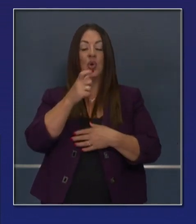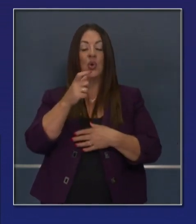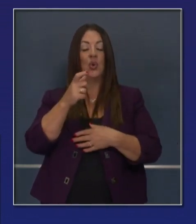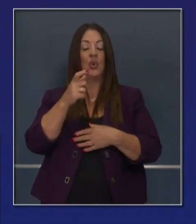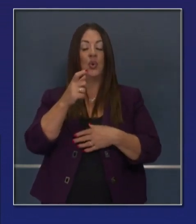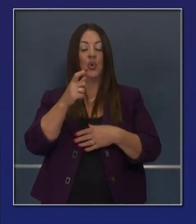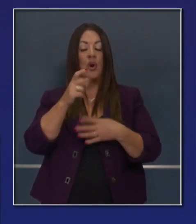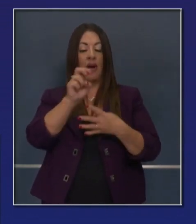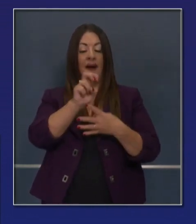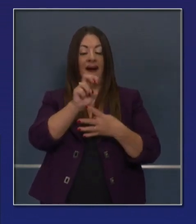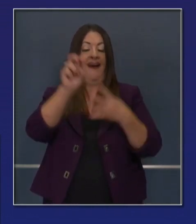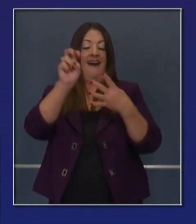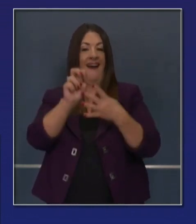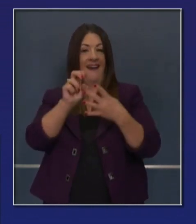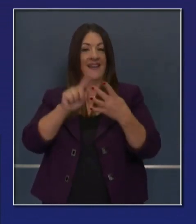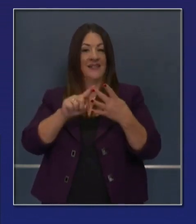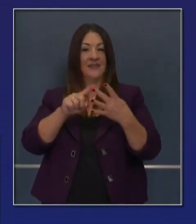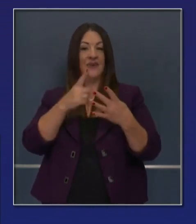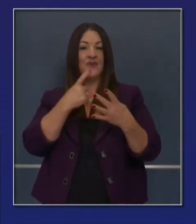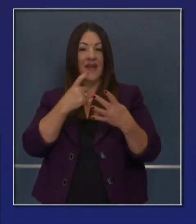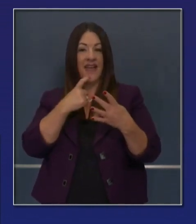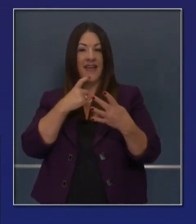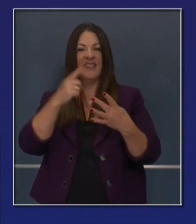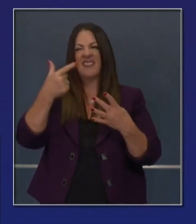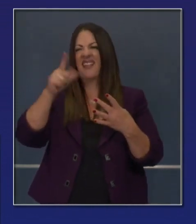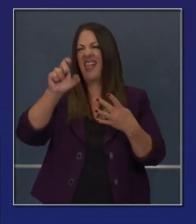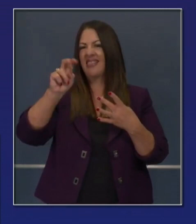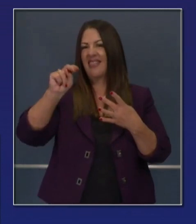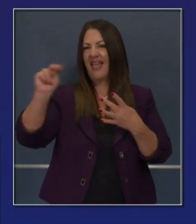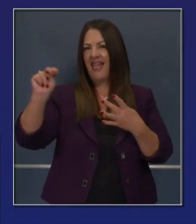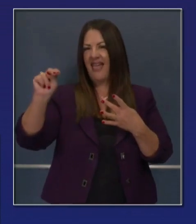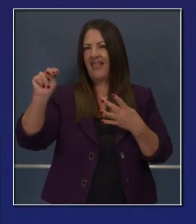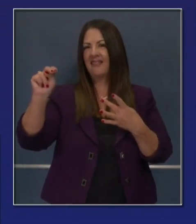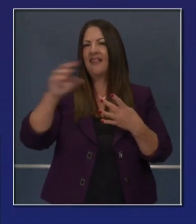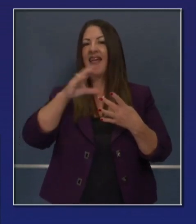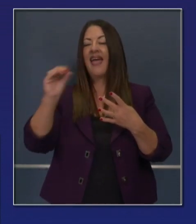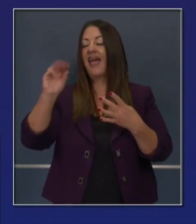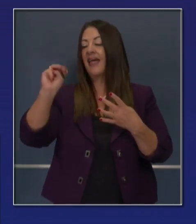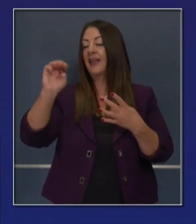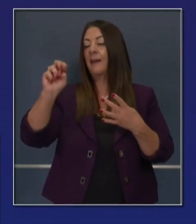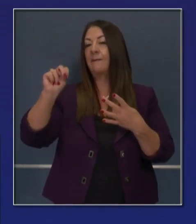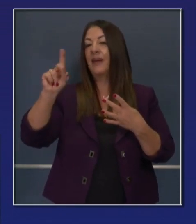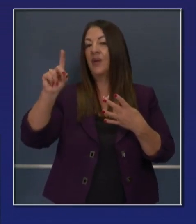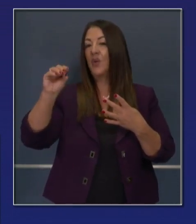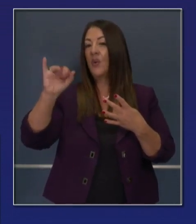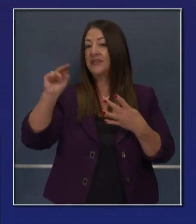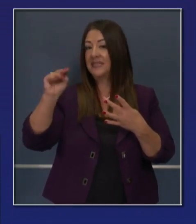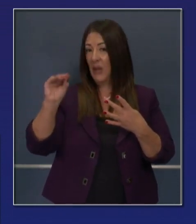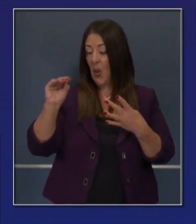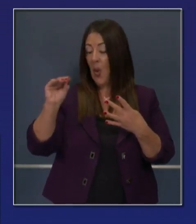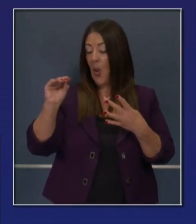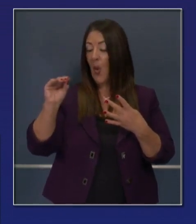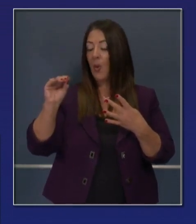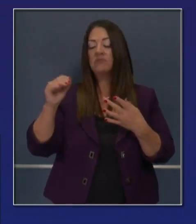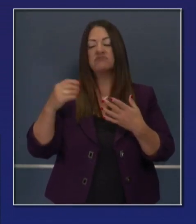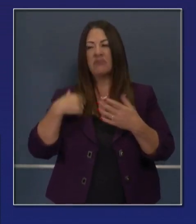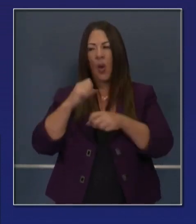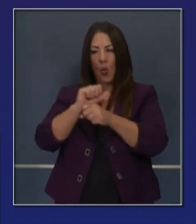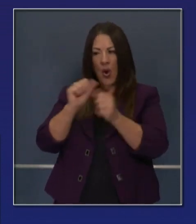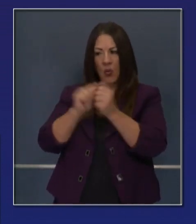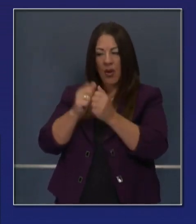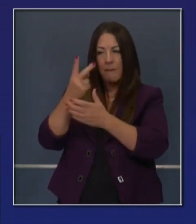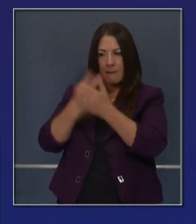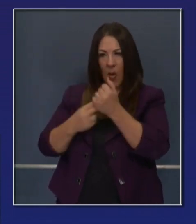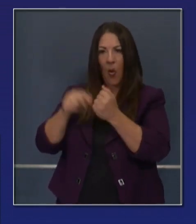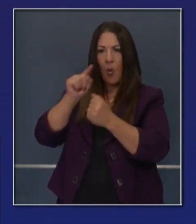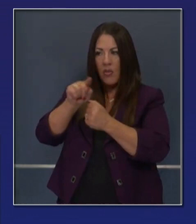counties I've had the privilege of working pretty closely with over the last couple of months to make interventions to reduce